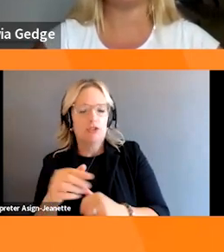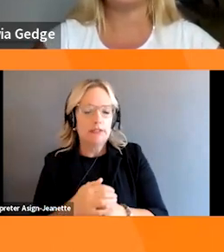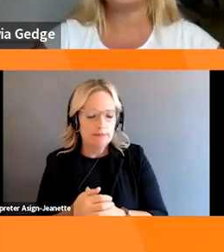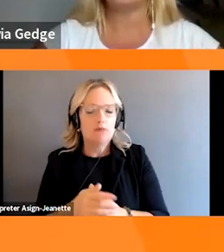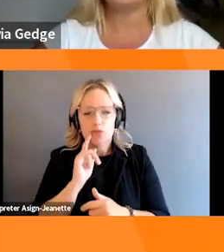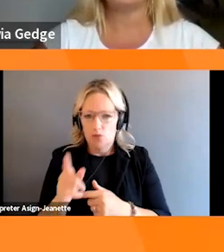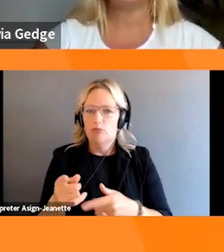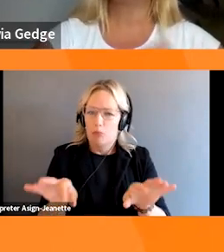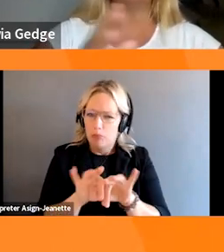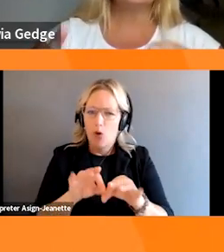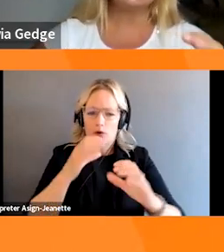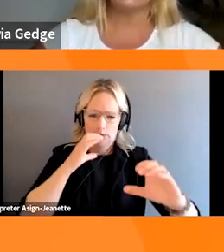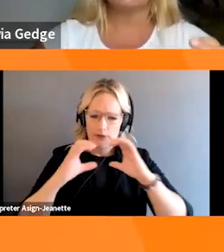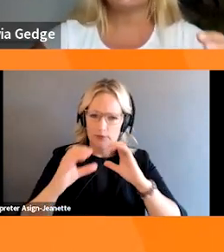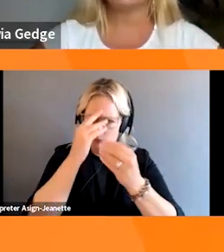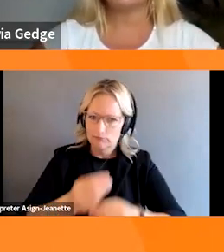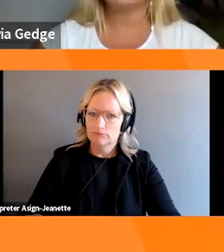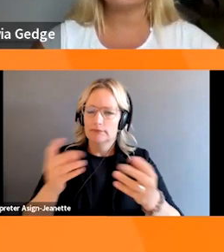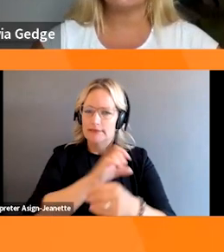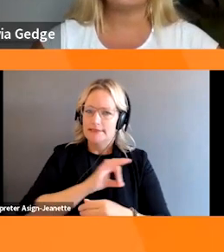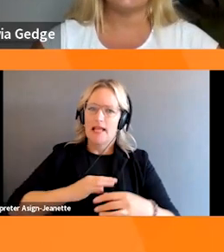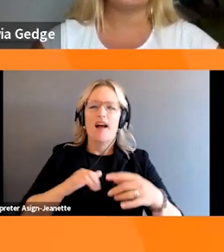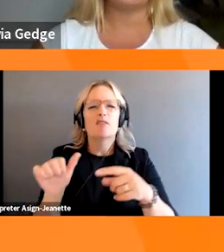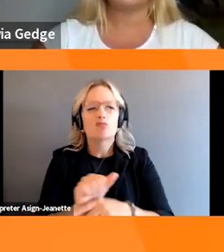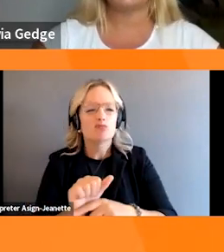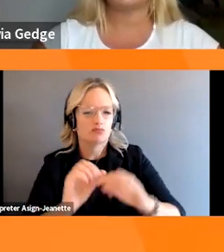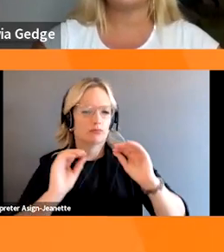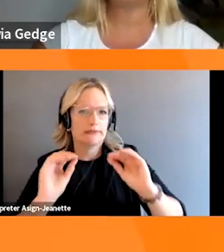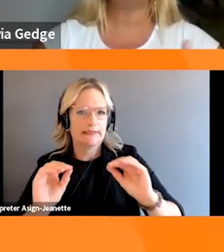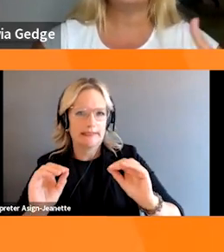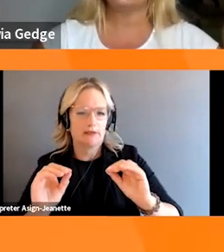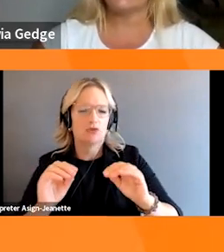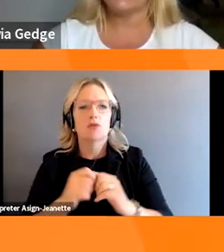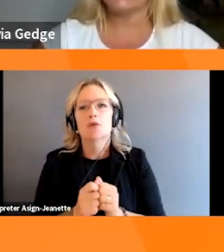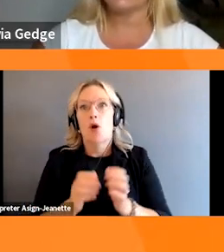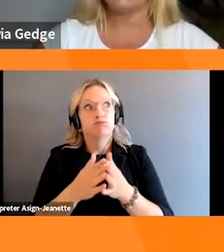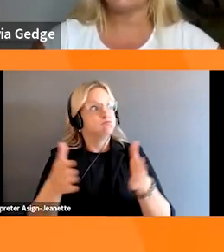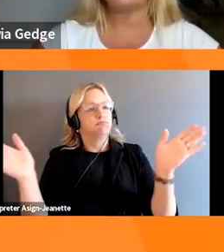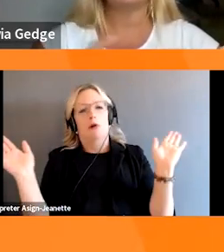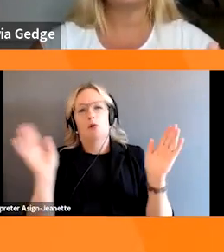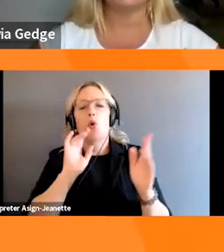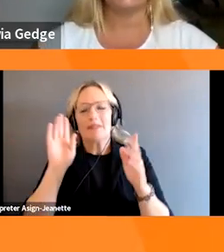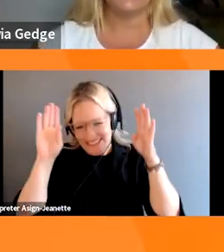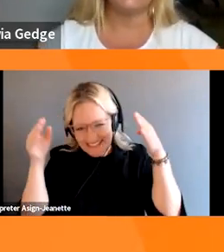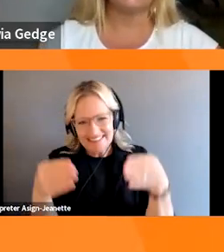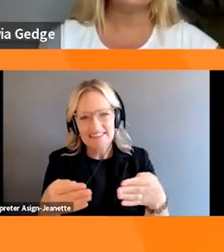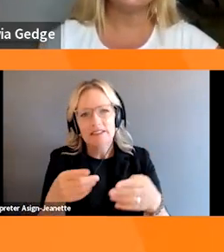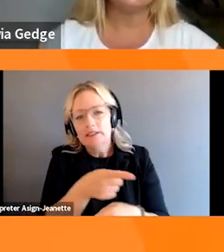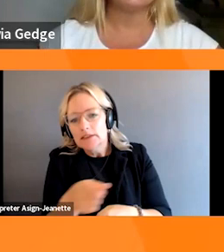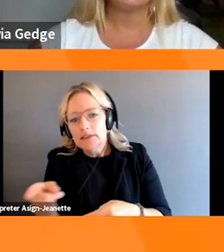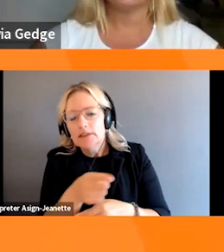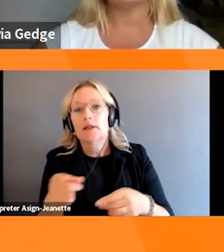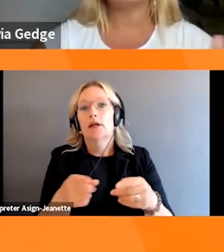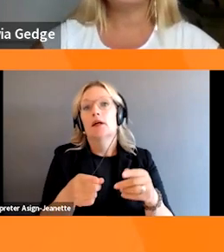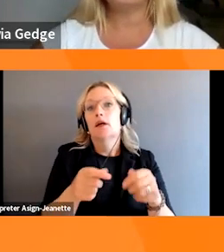within your industry. This is where it's really sort of that tailored training. You need to educate your employees, you need to educate your